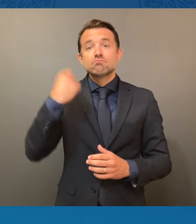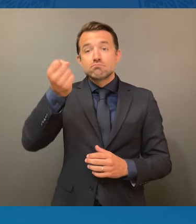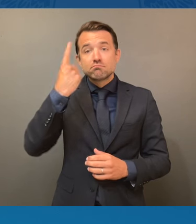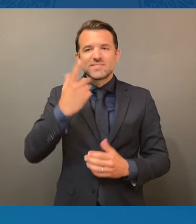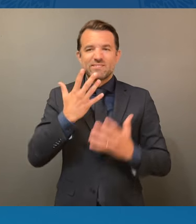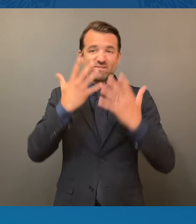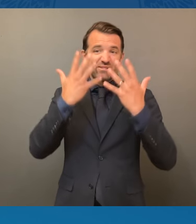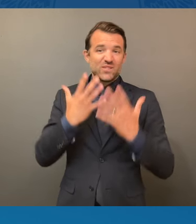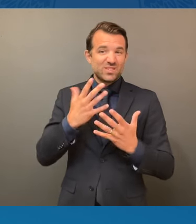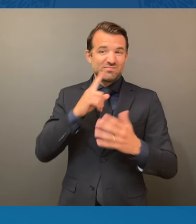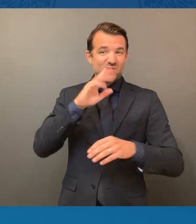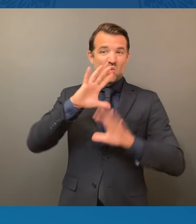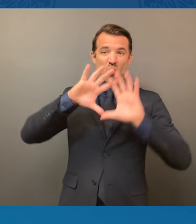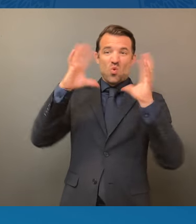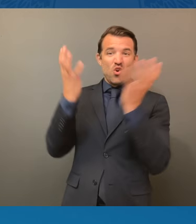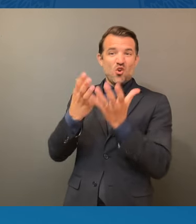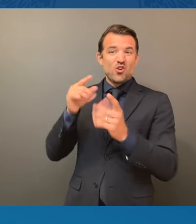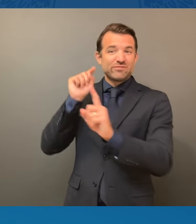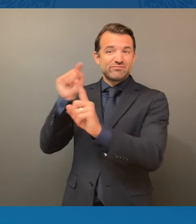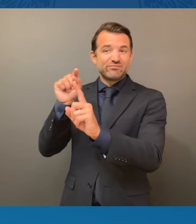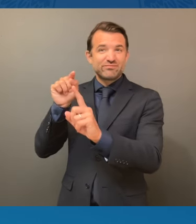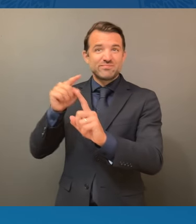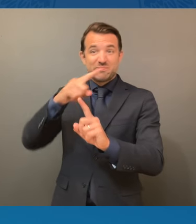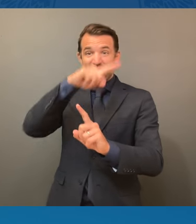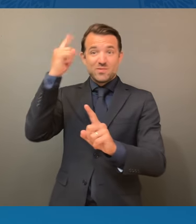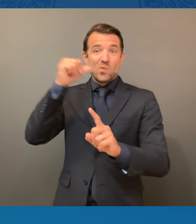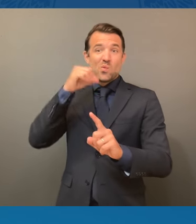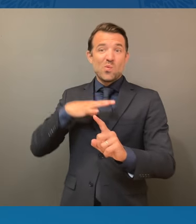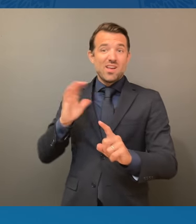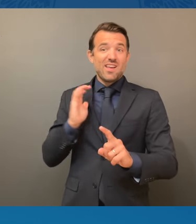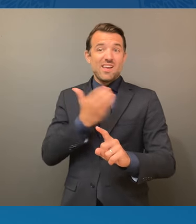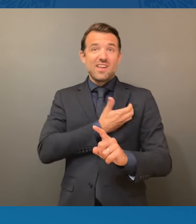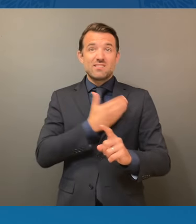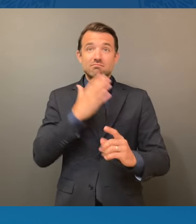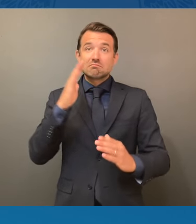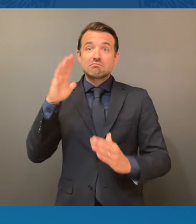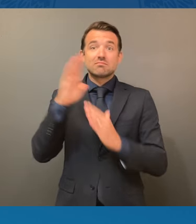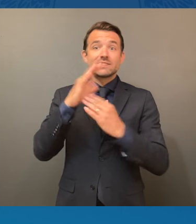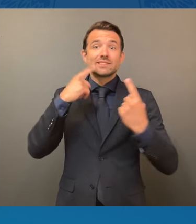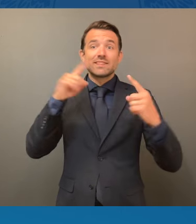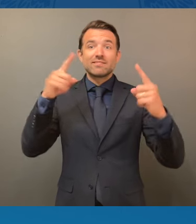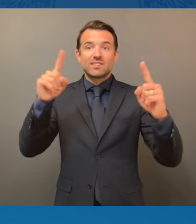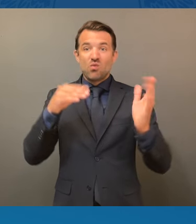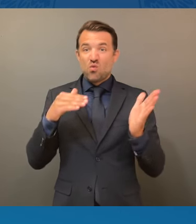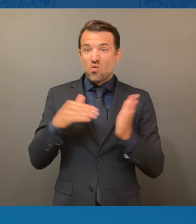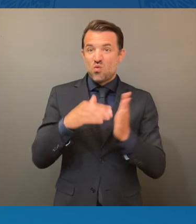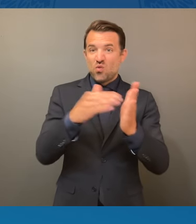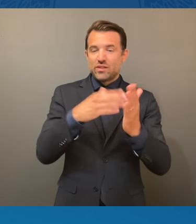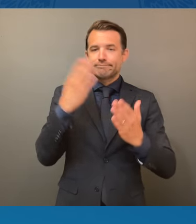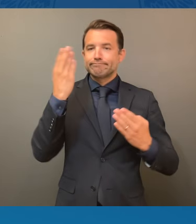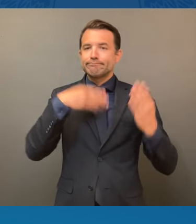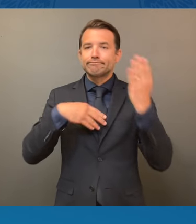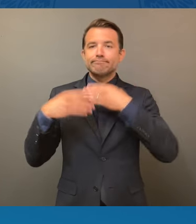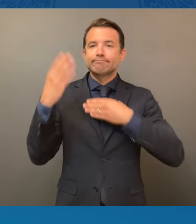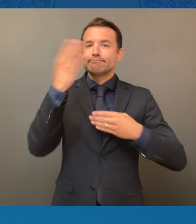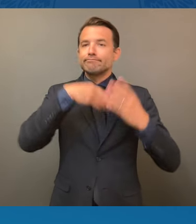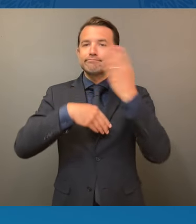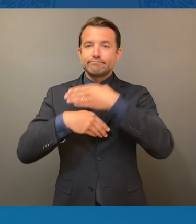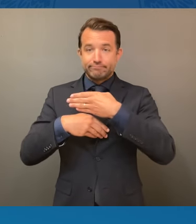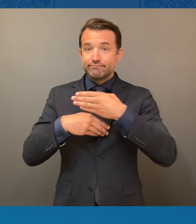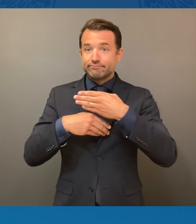Black women, our greatest achievements are often overlooked. Work that we as Black women